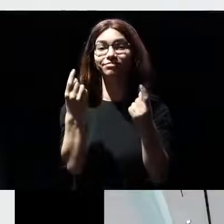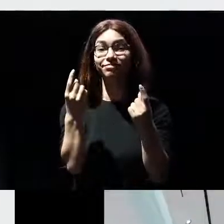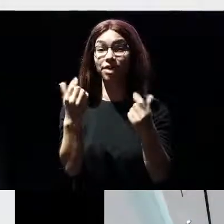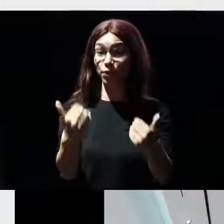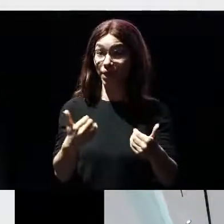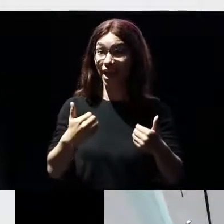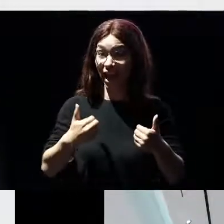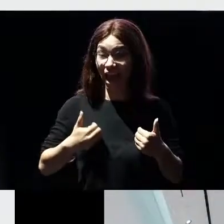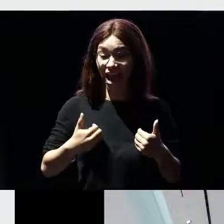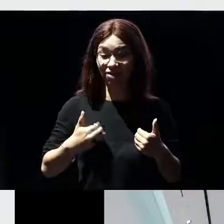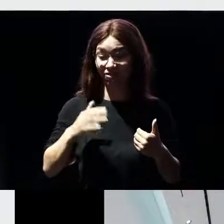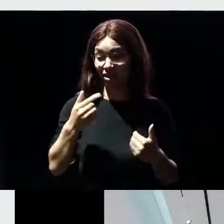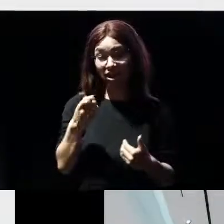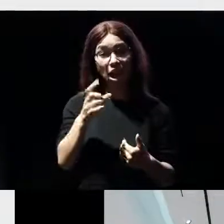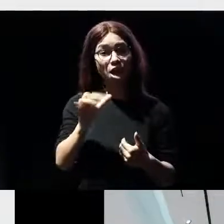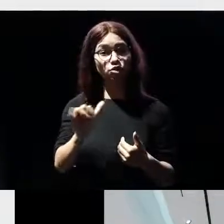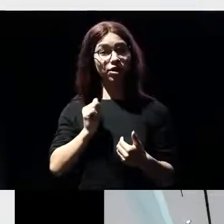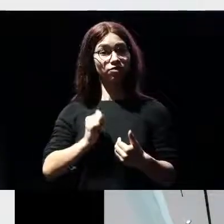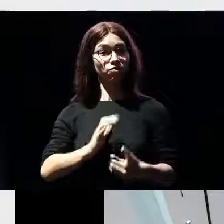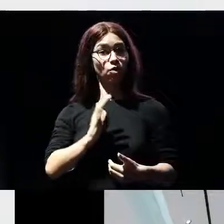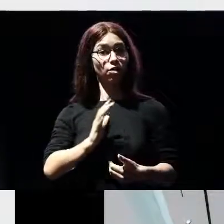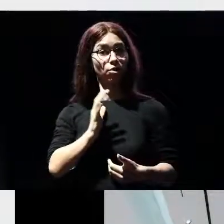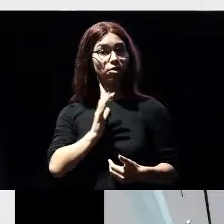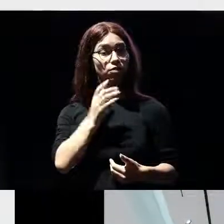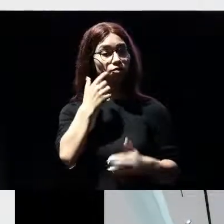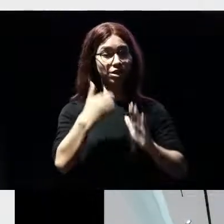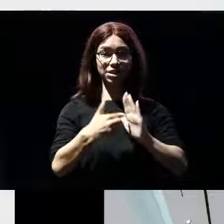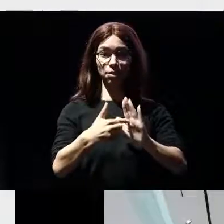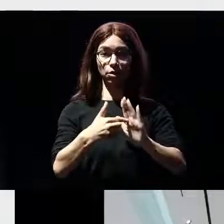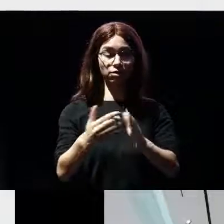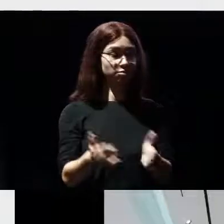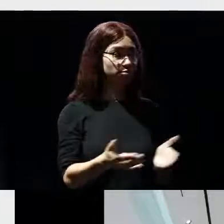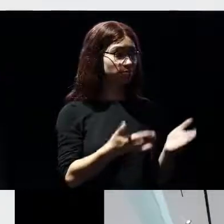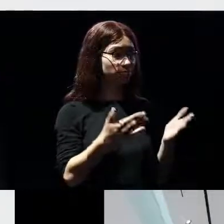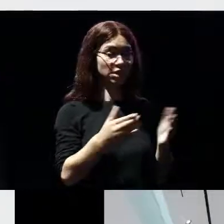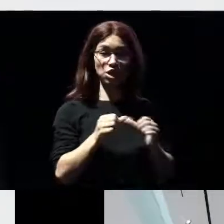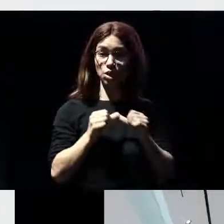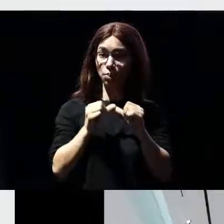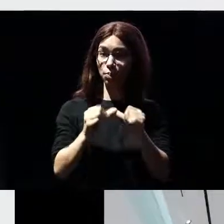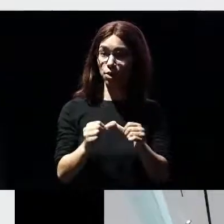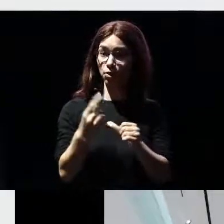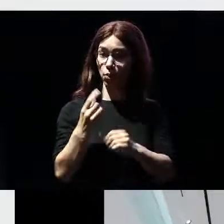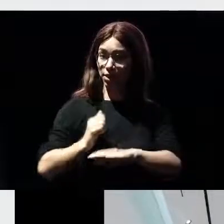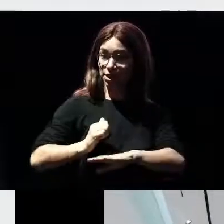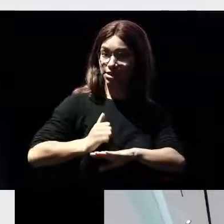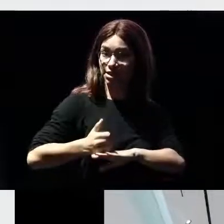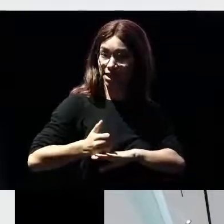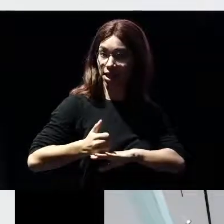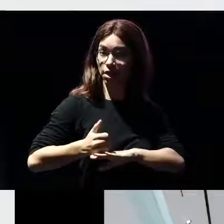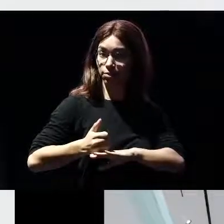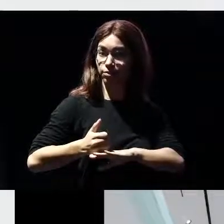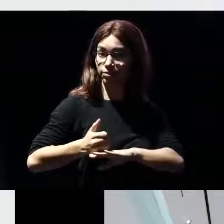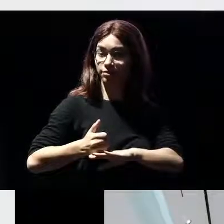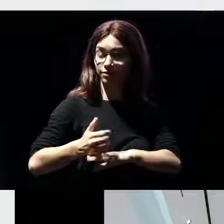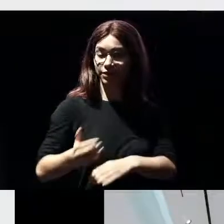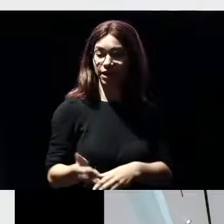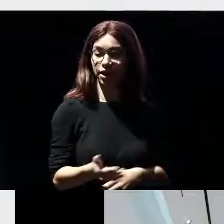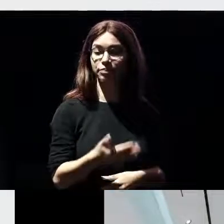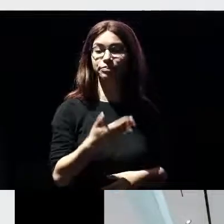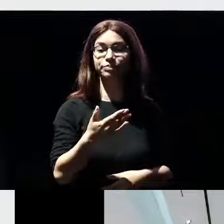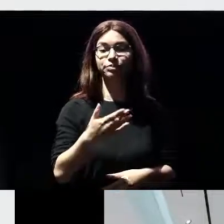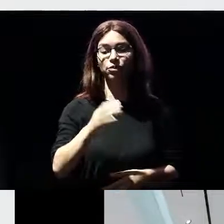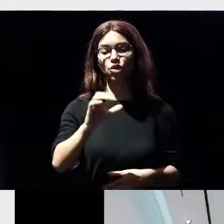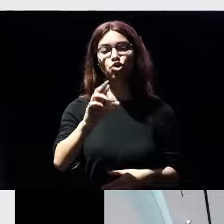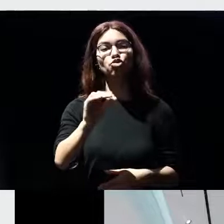while there are galleries like the permanent gallery that's a